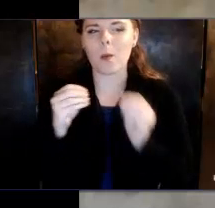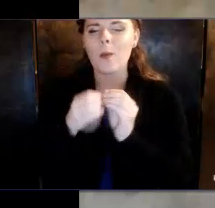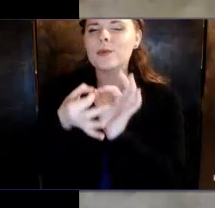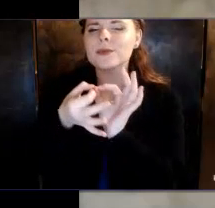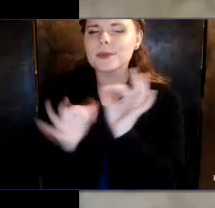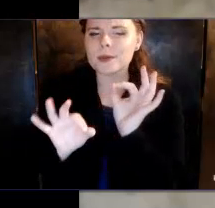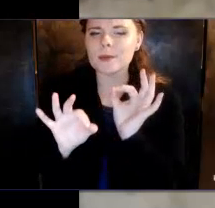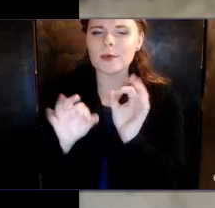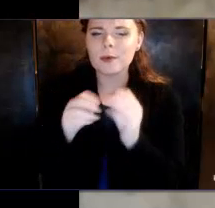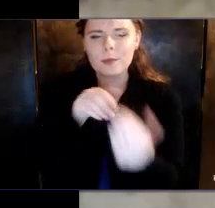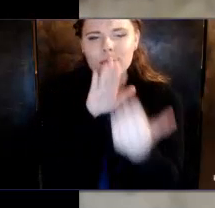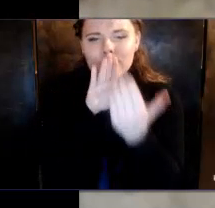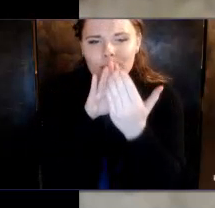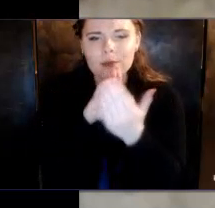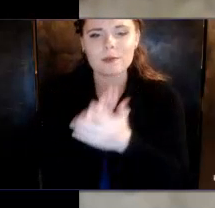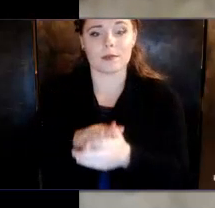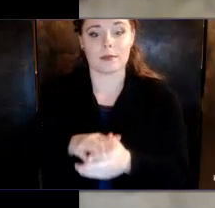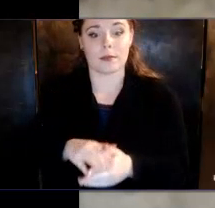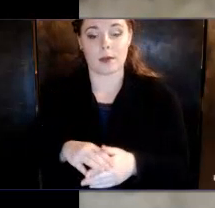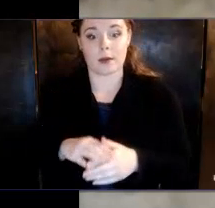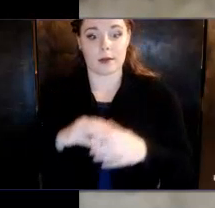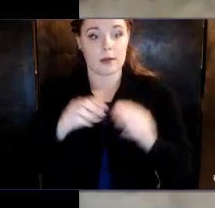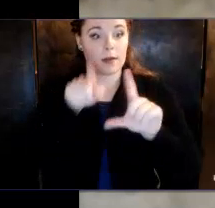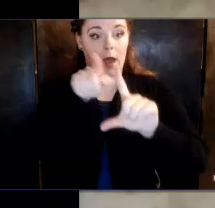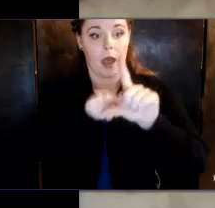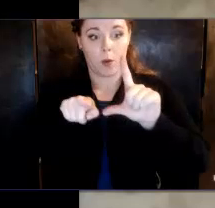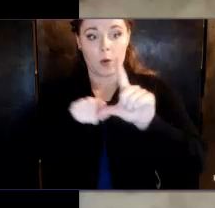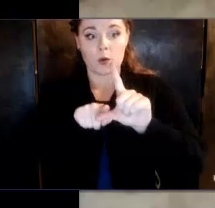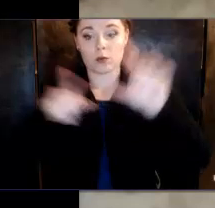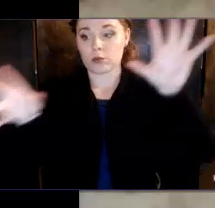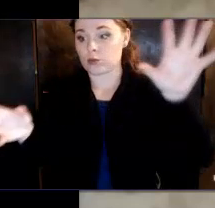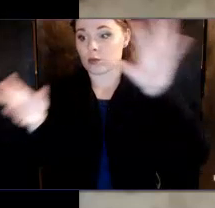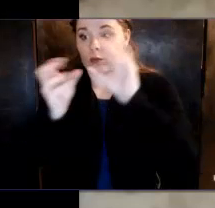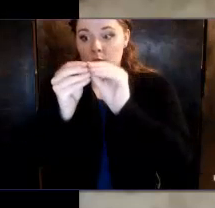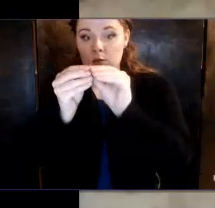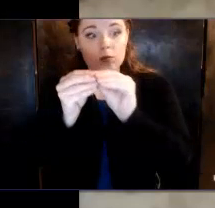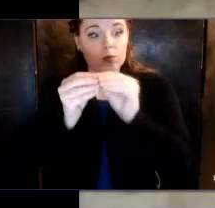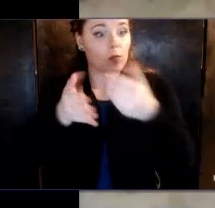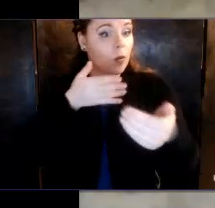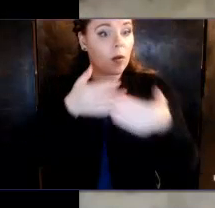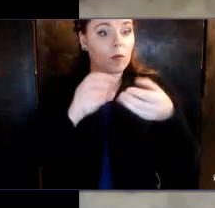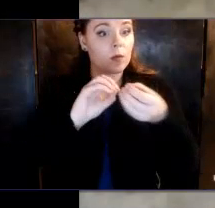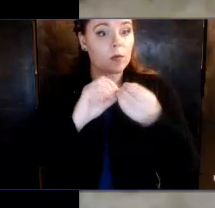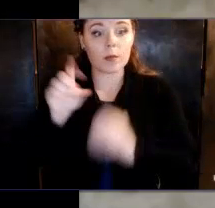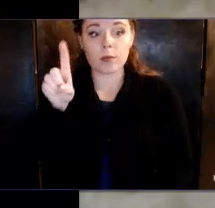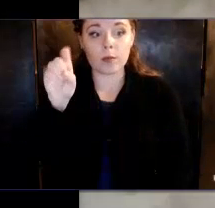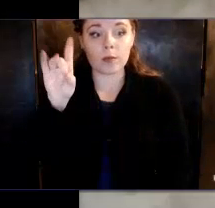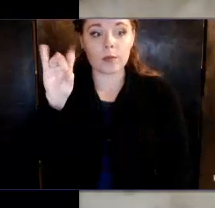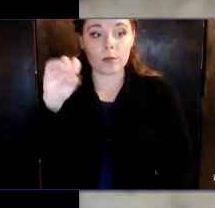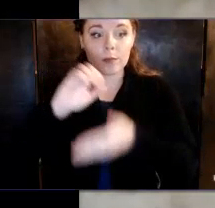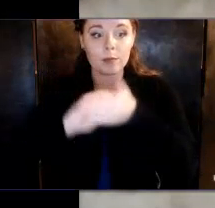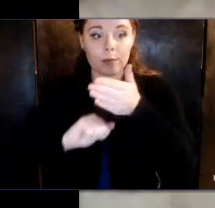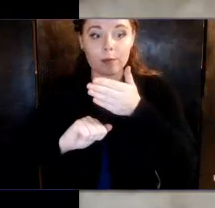solving this, and it was to add the two angles and subtract from 180. So